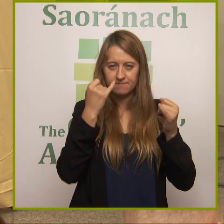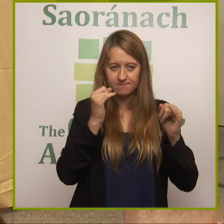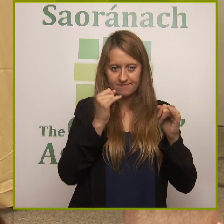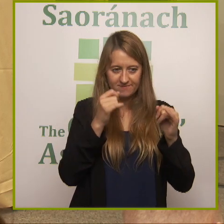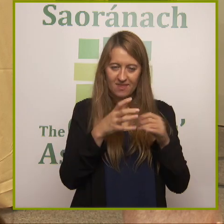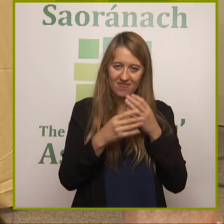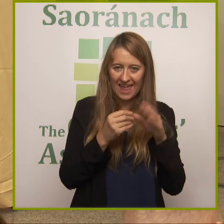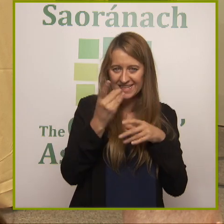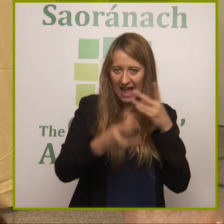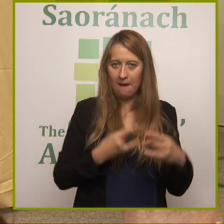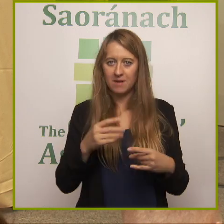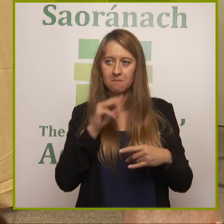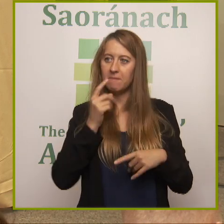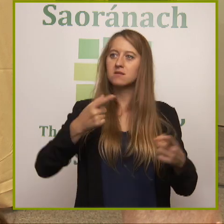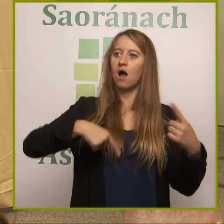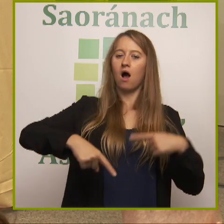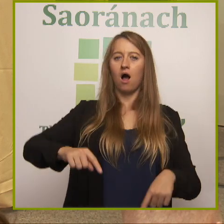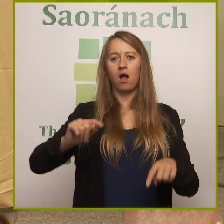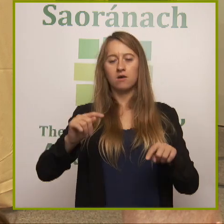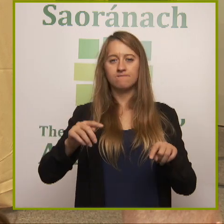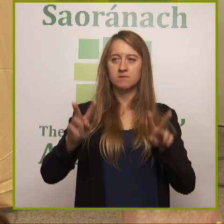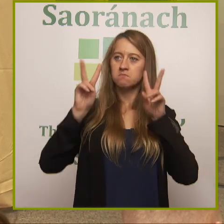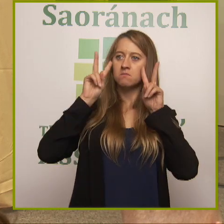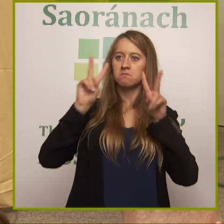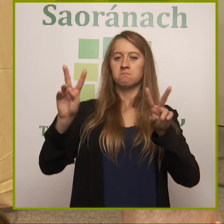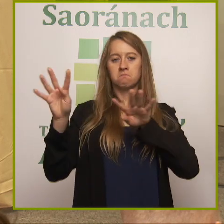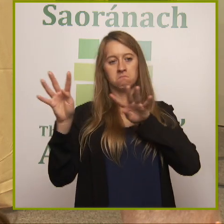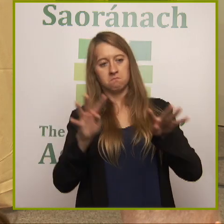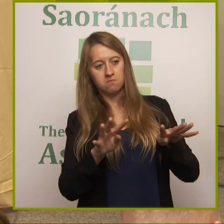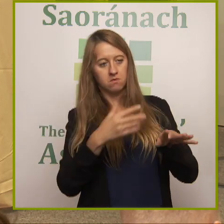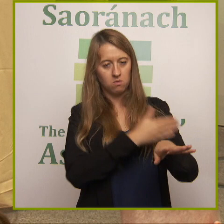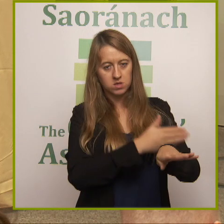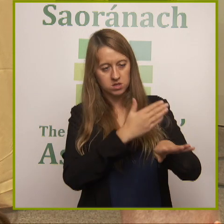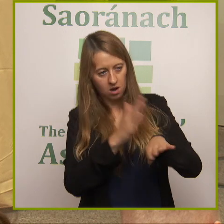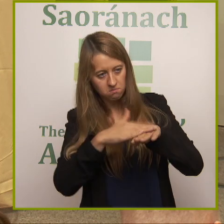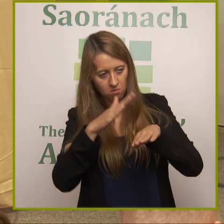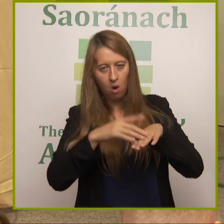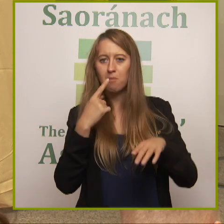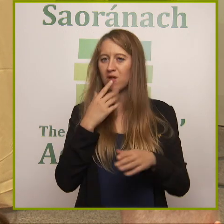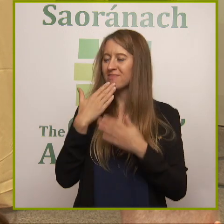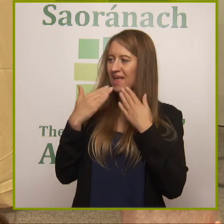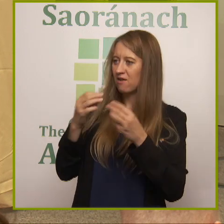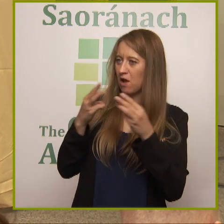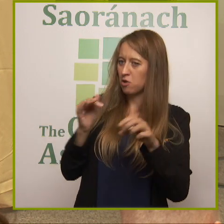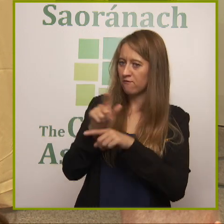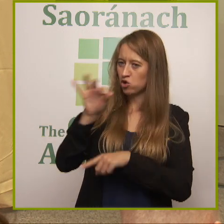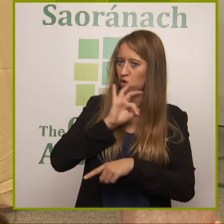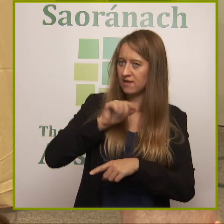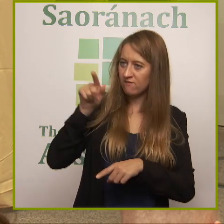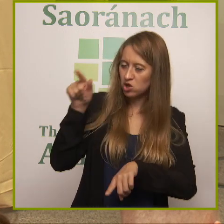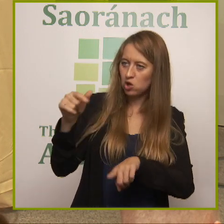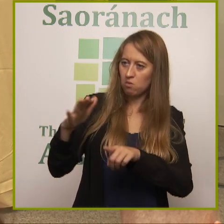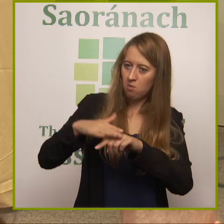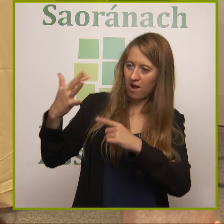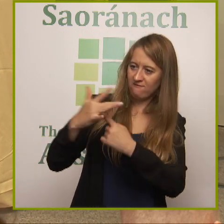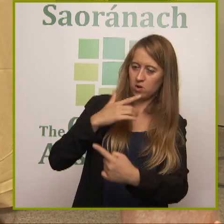this, but I think it's hugely important that you guys are getting us to think about it as well. So thank you for that, and thanks for making the trip